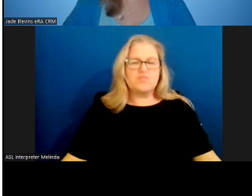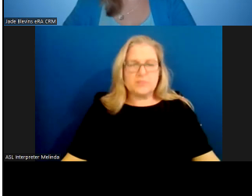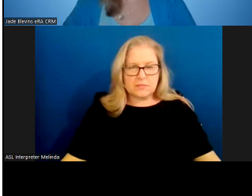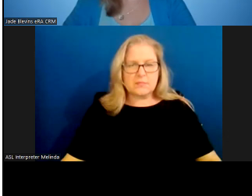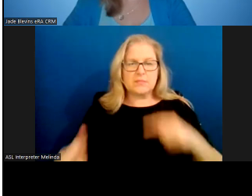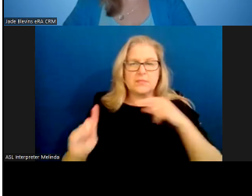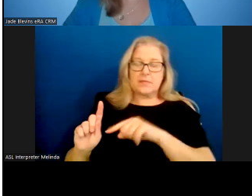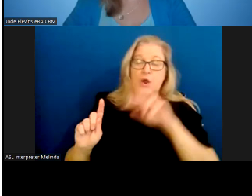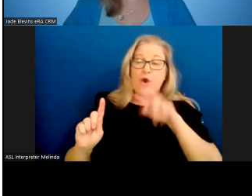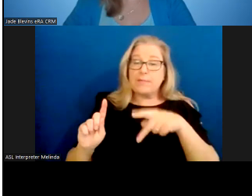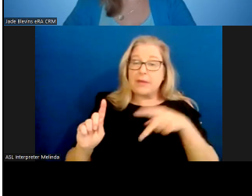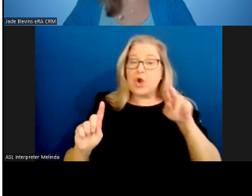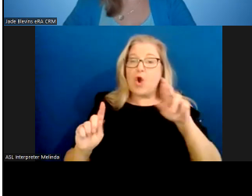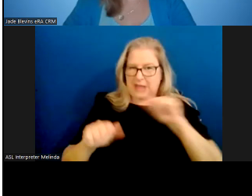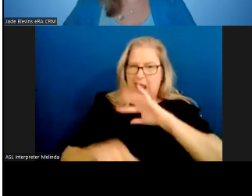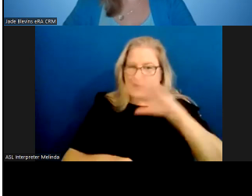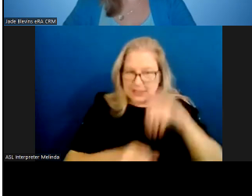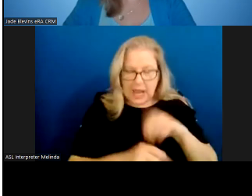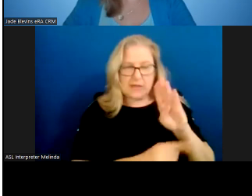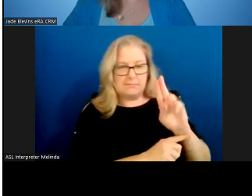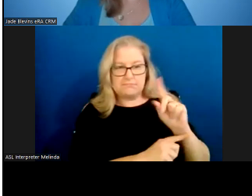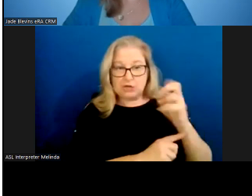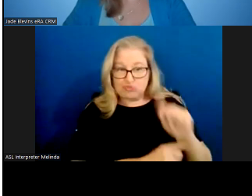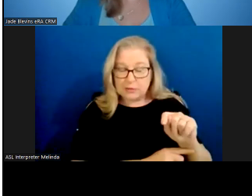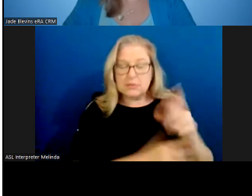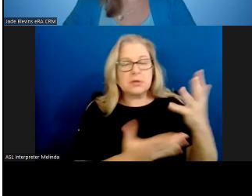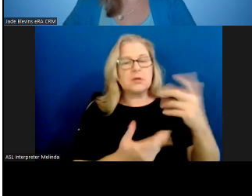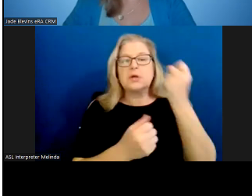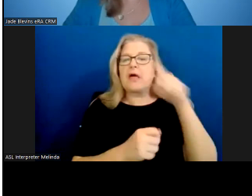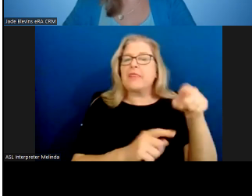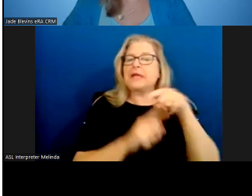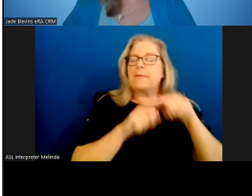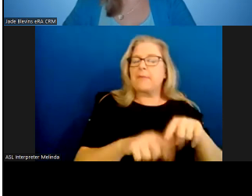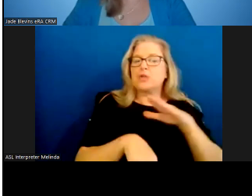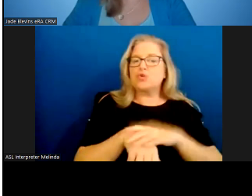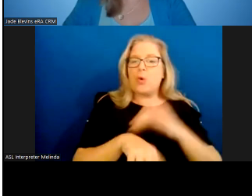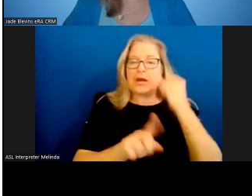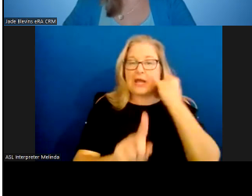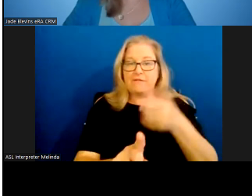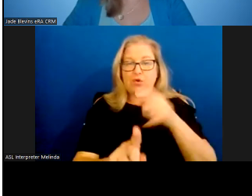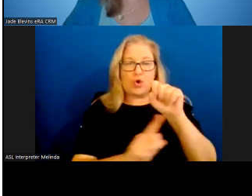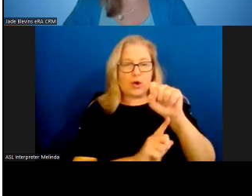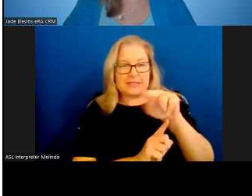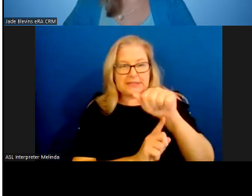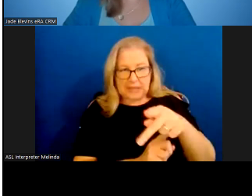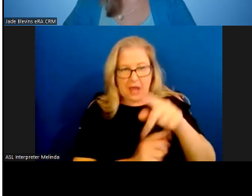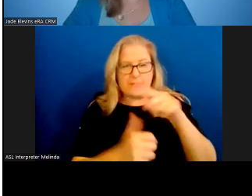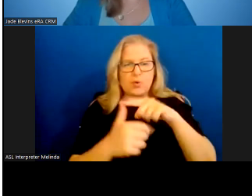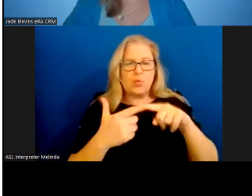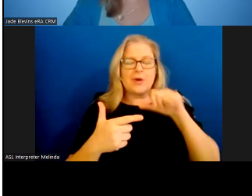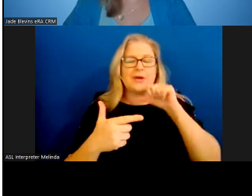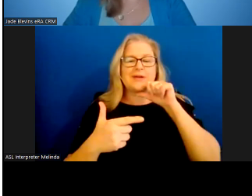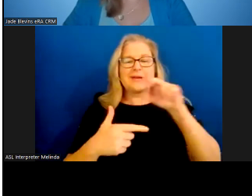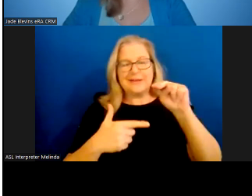RPPRs can contain budgets. This is going to depend on whether you are a SNAP award or a non-SNAP. So